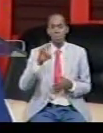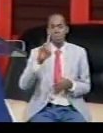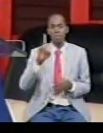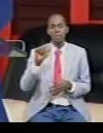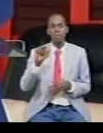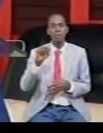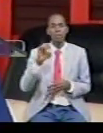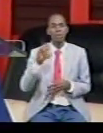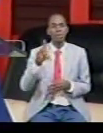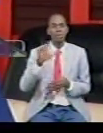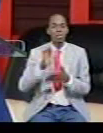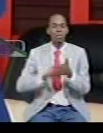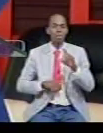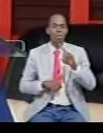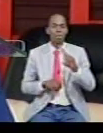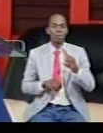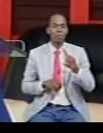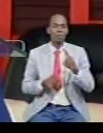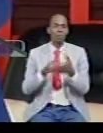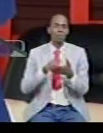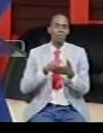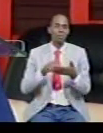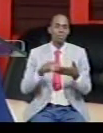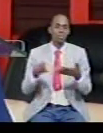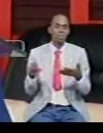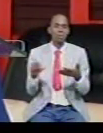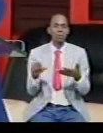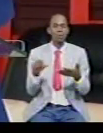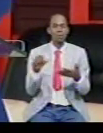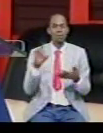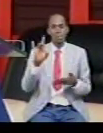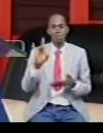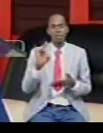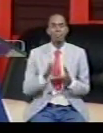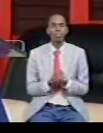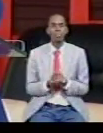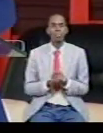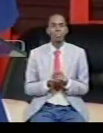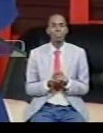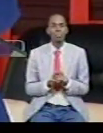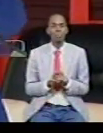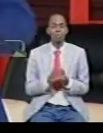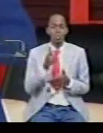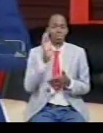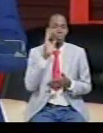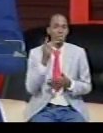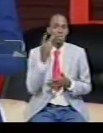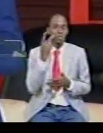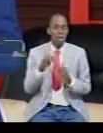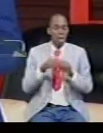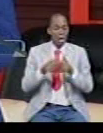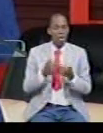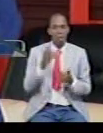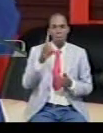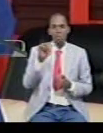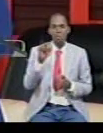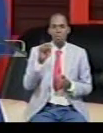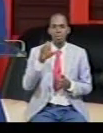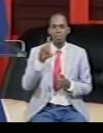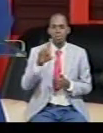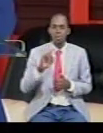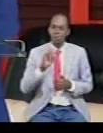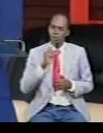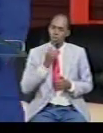Daniel chapter 1, and we're reading from verse 8. You'll see how Daniel